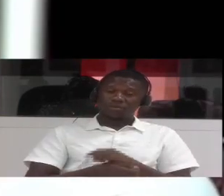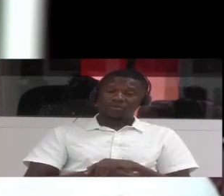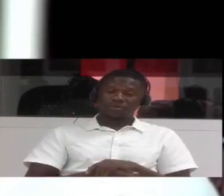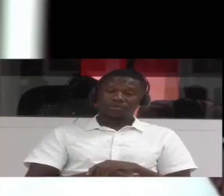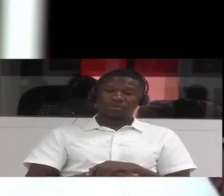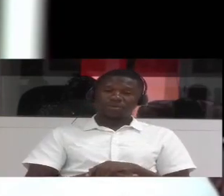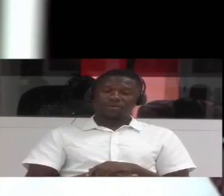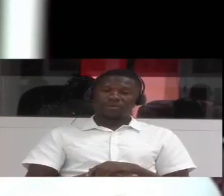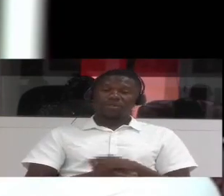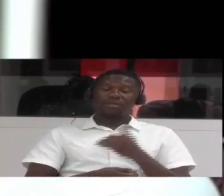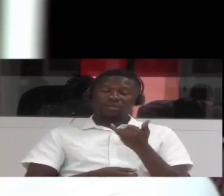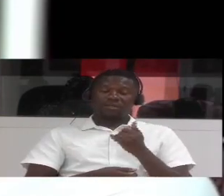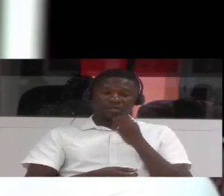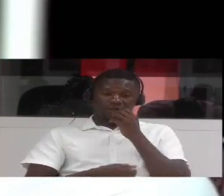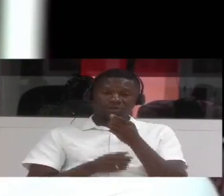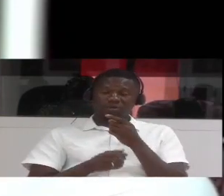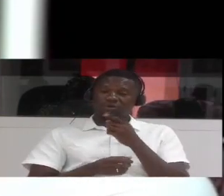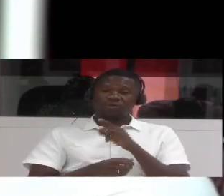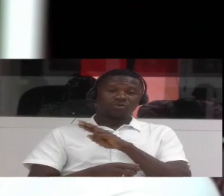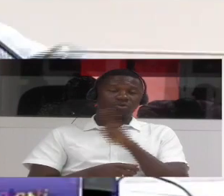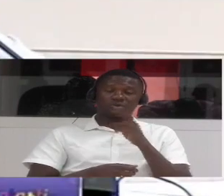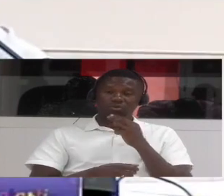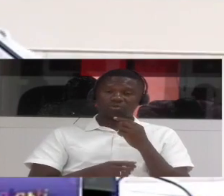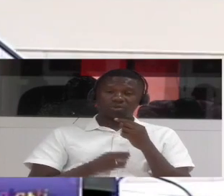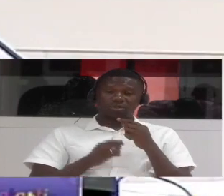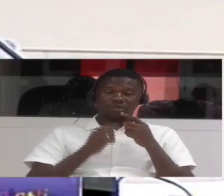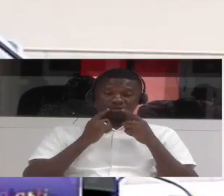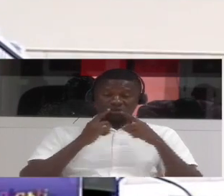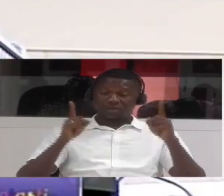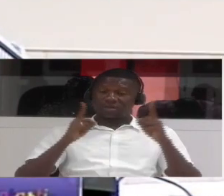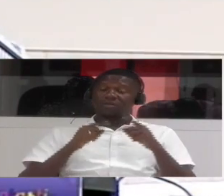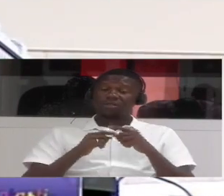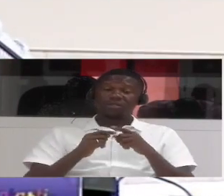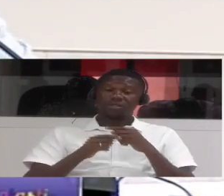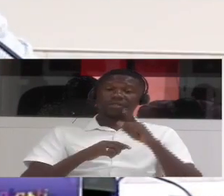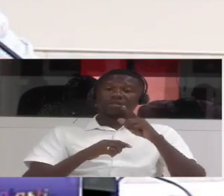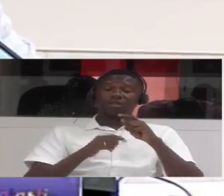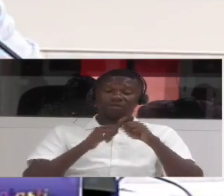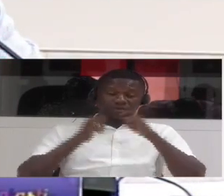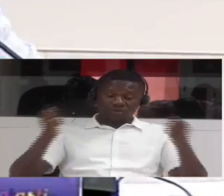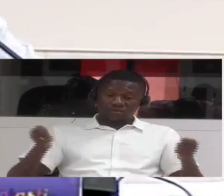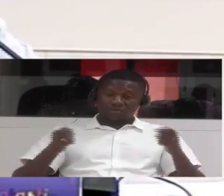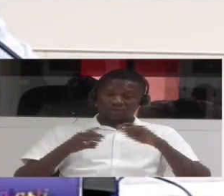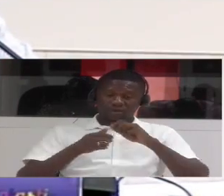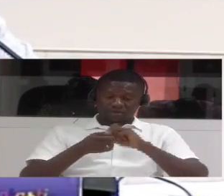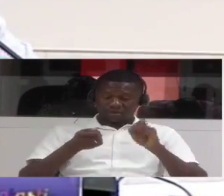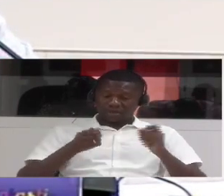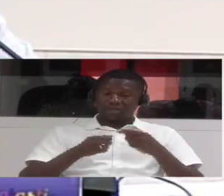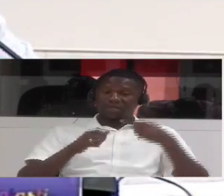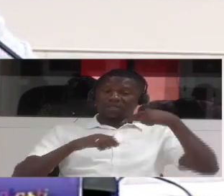Well, they were told not to be reviewing the newspapers in local languages, also in this instance.